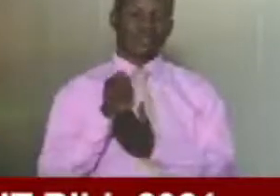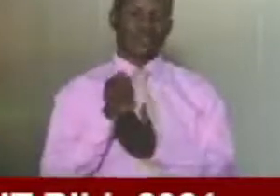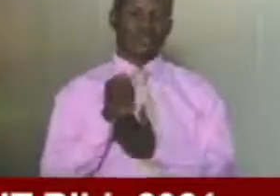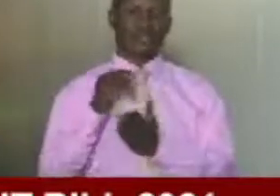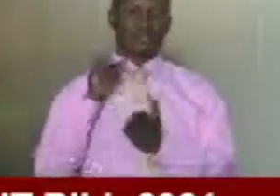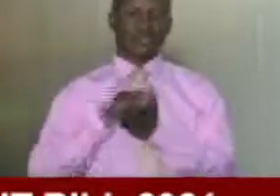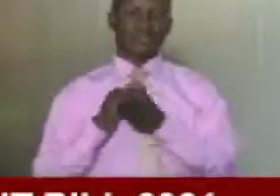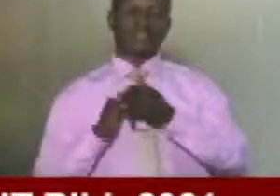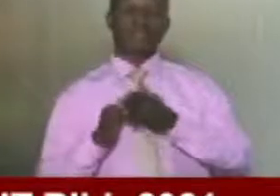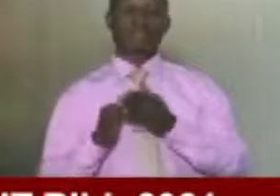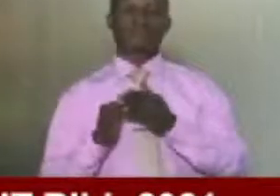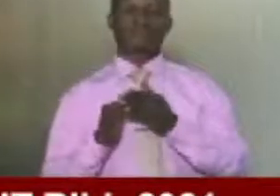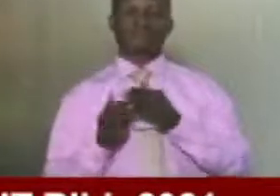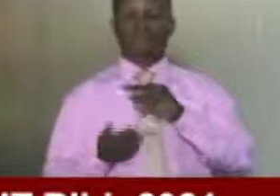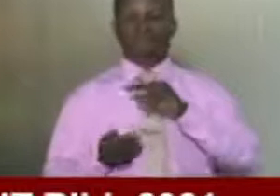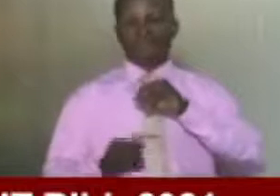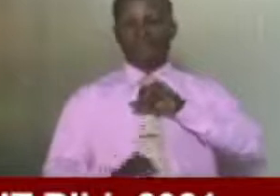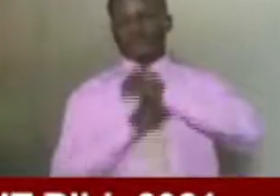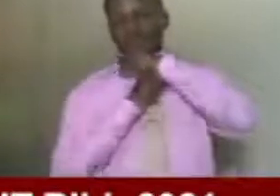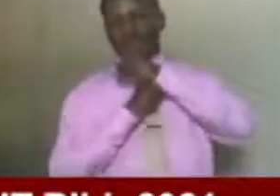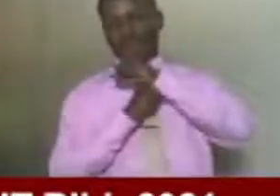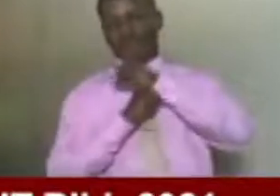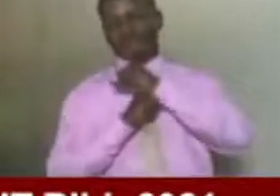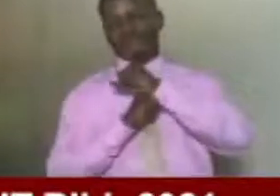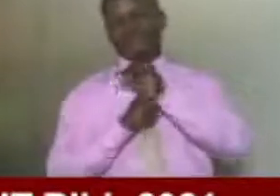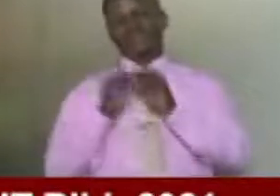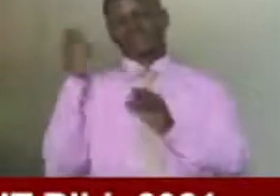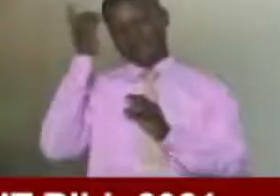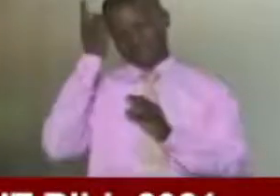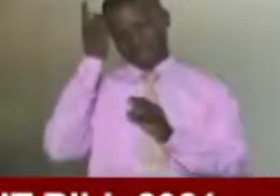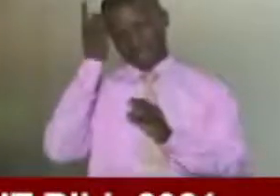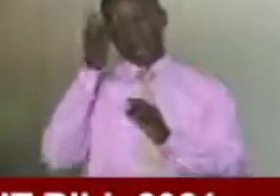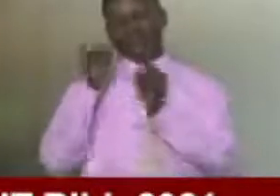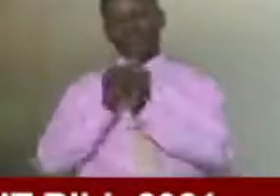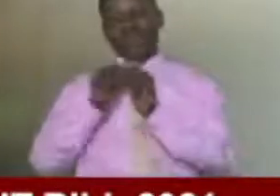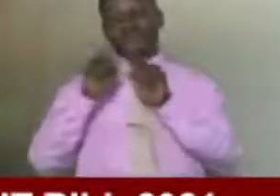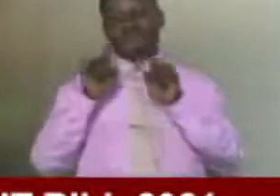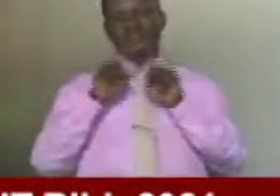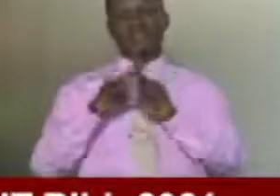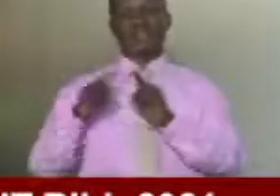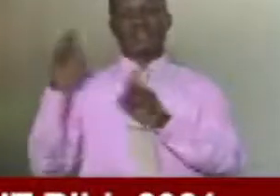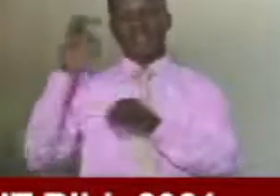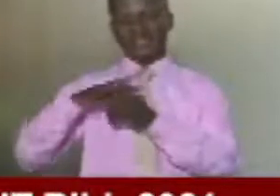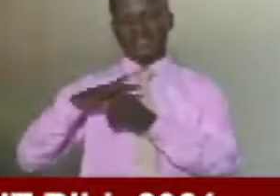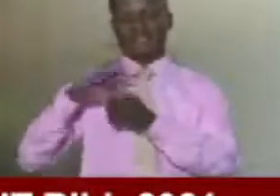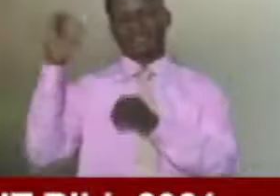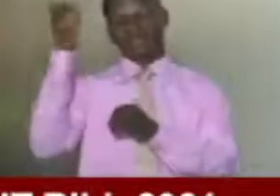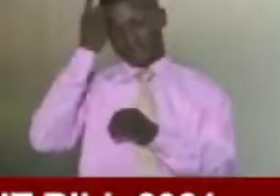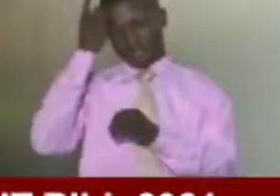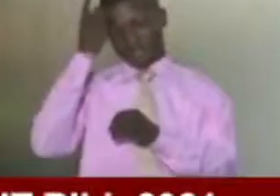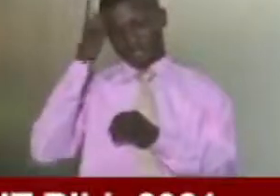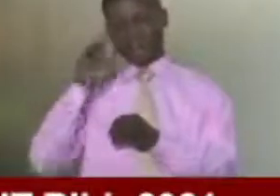democratic consolidation and the preparation and conduct of elections democratically. So